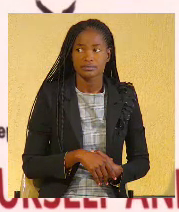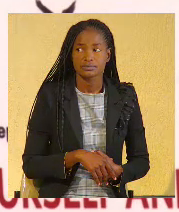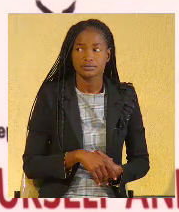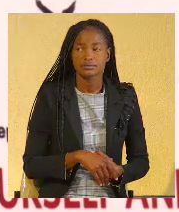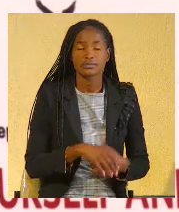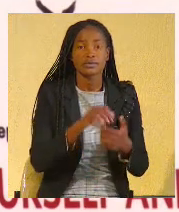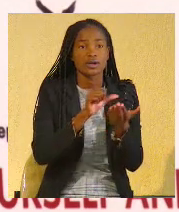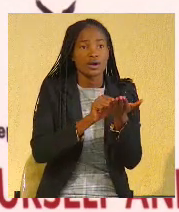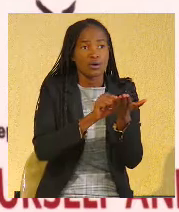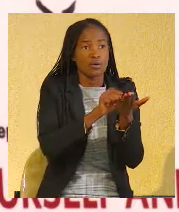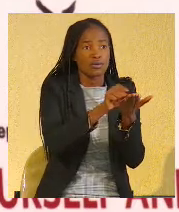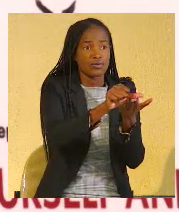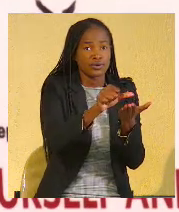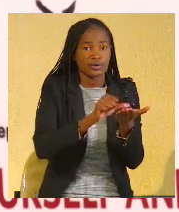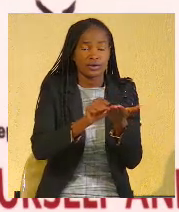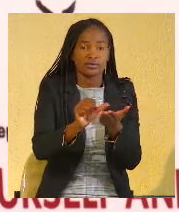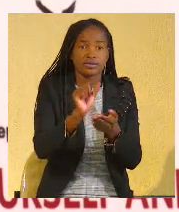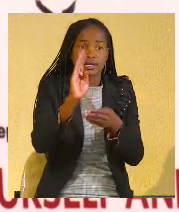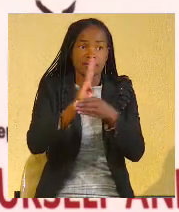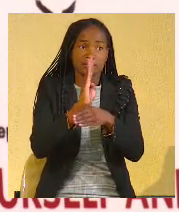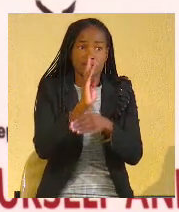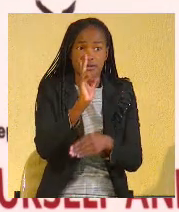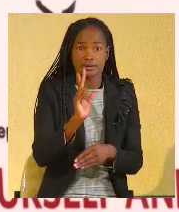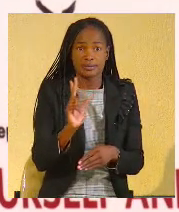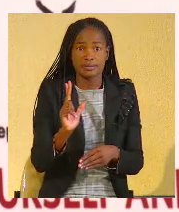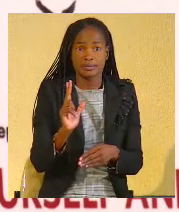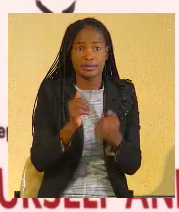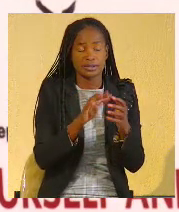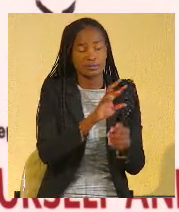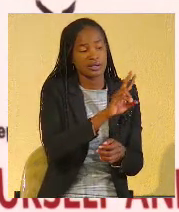Payment to suppliers since the 25th of April